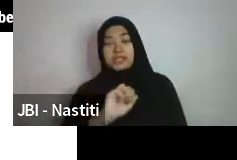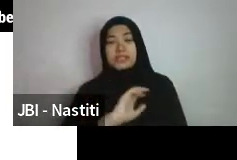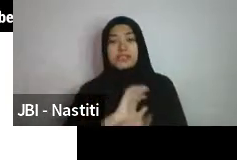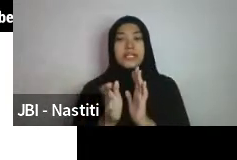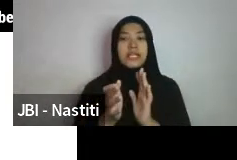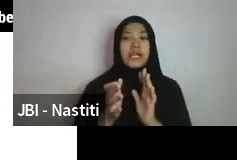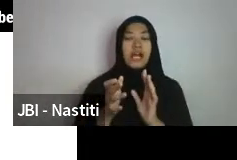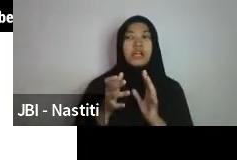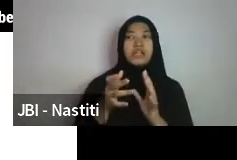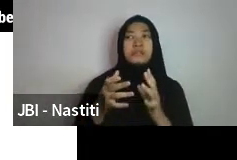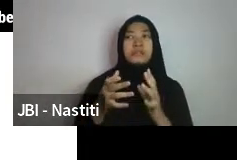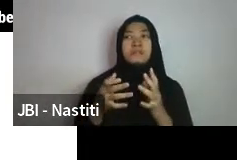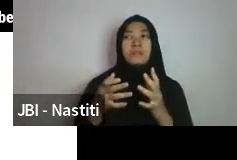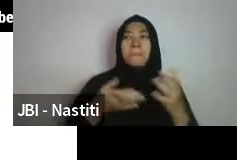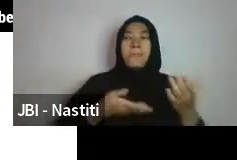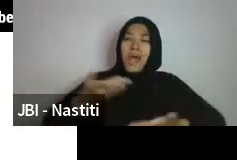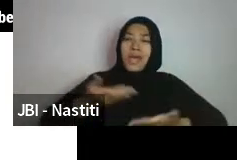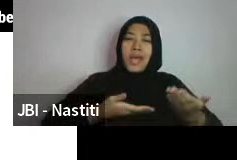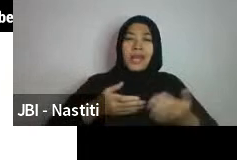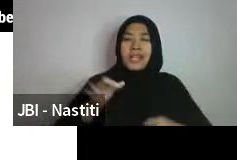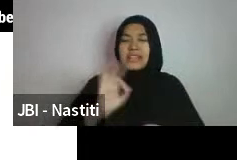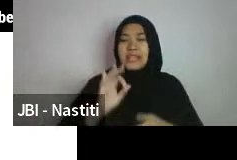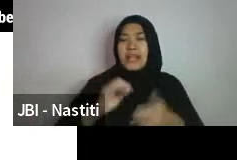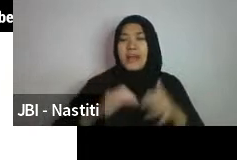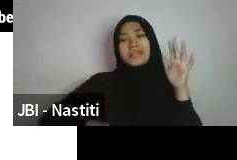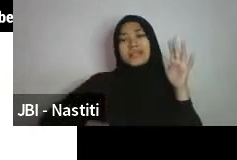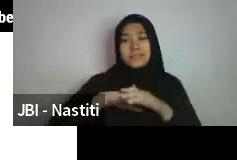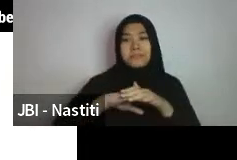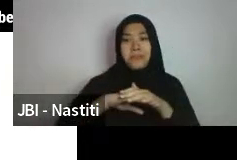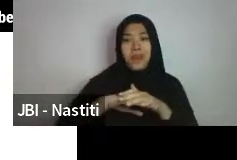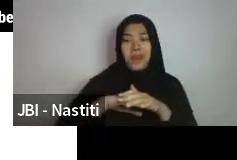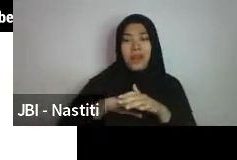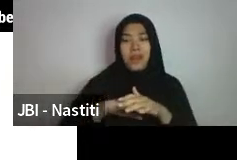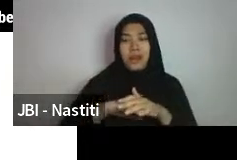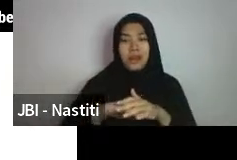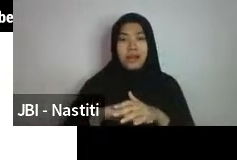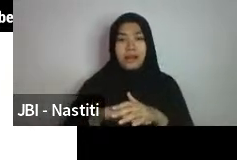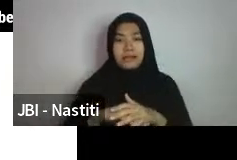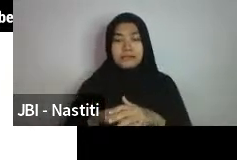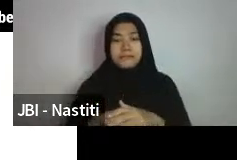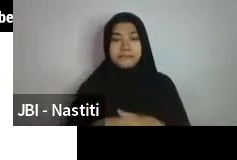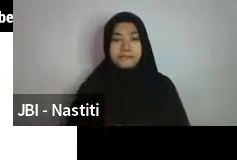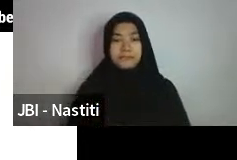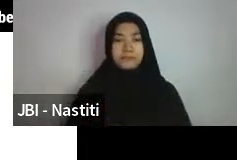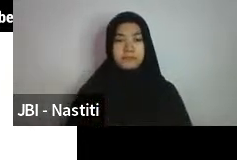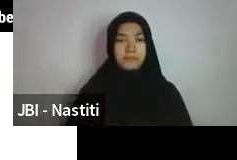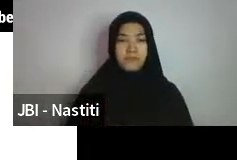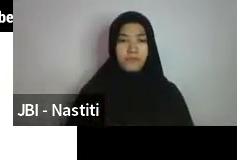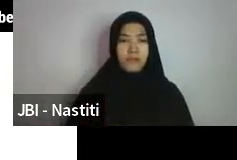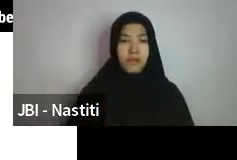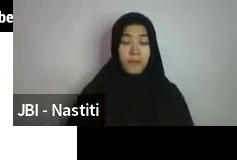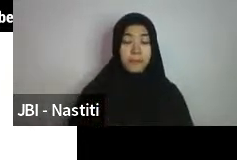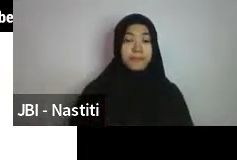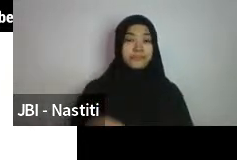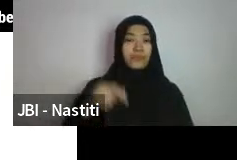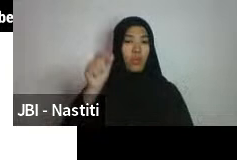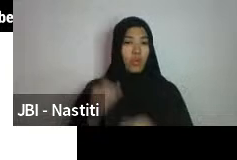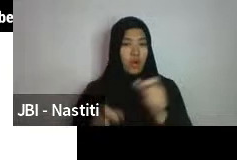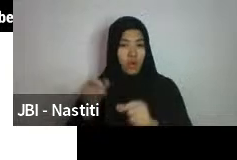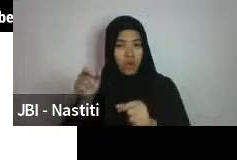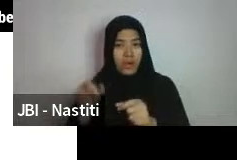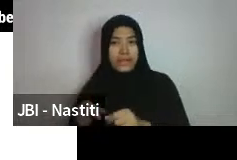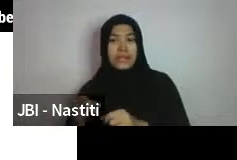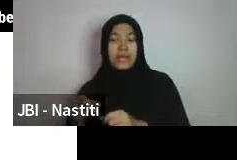For people who live in regional and rural areas, there's even further risk. And this is because